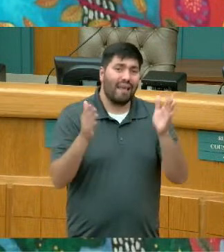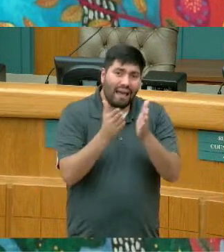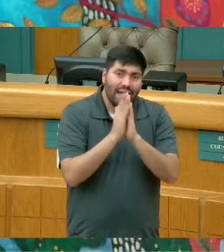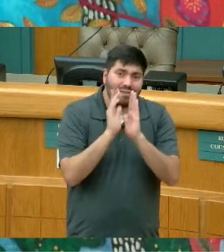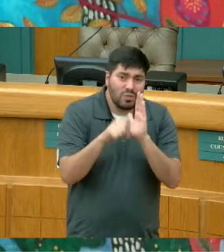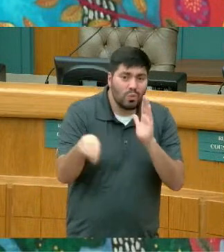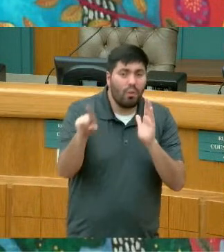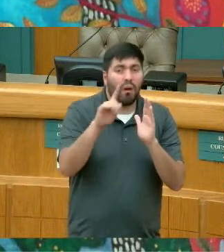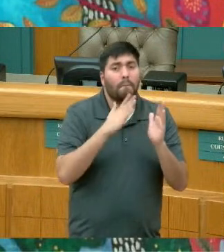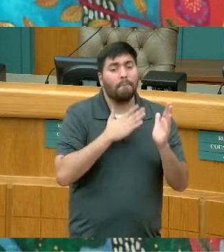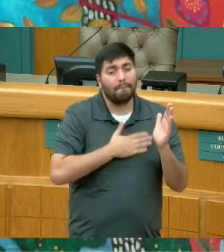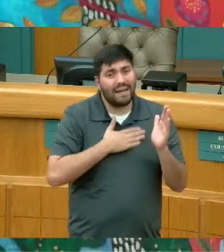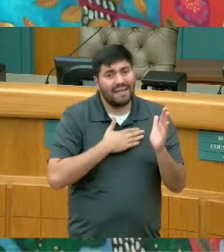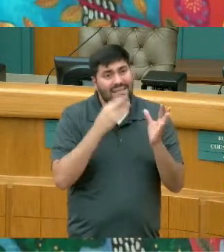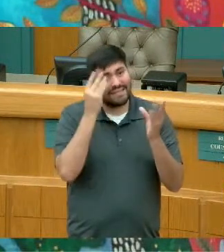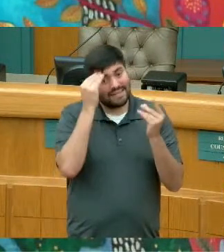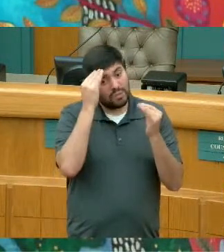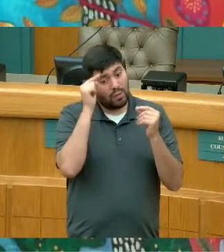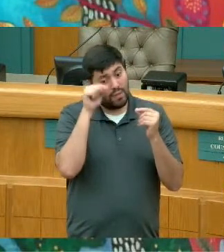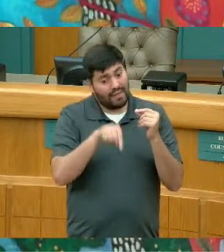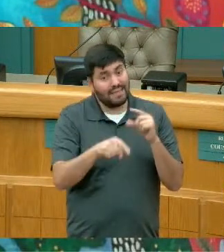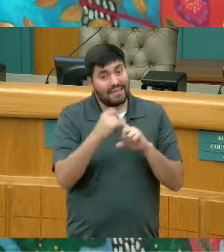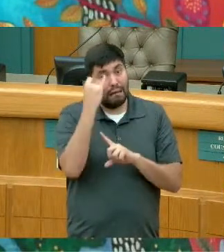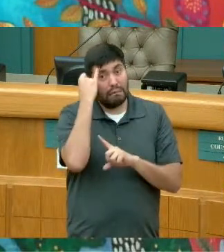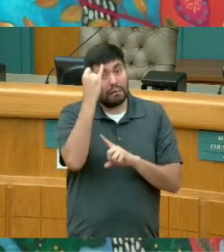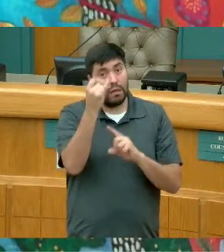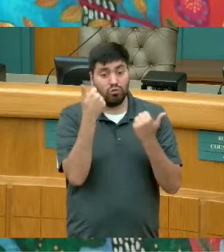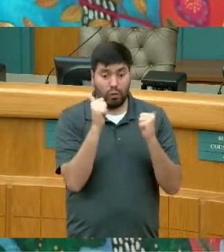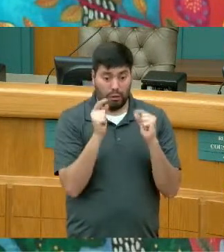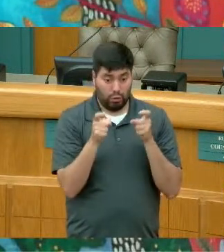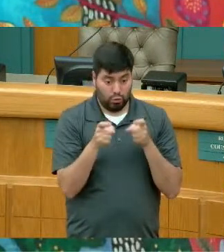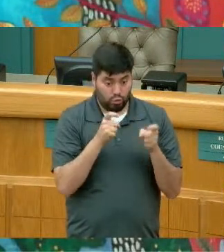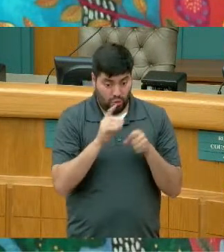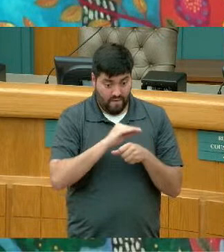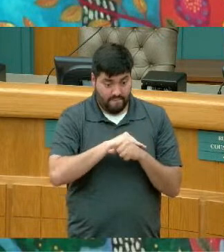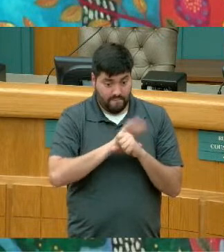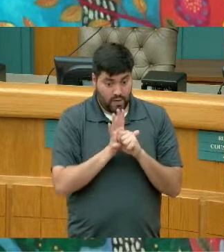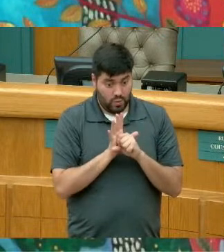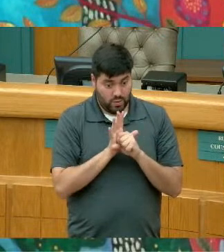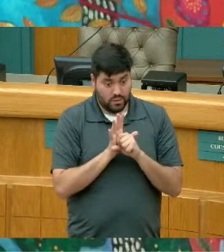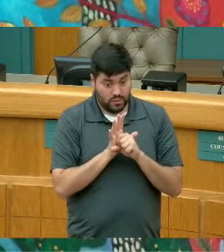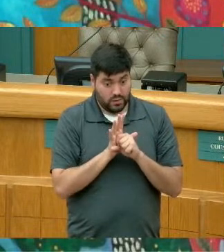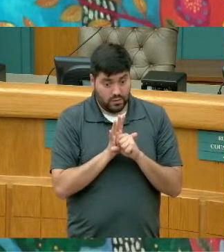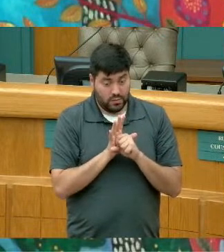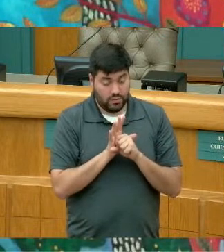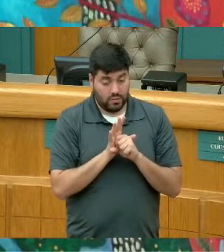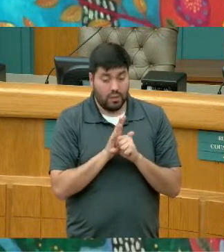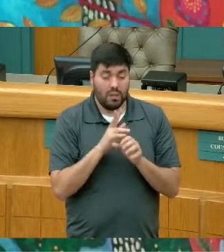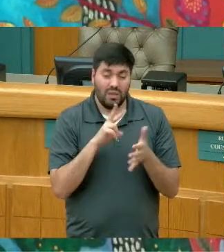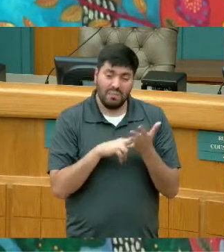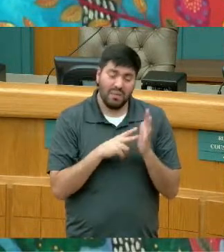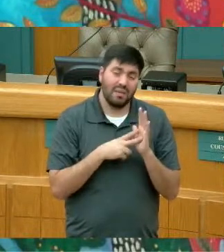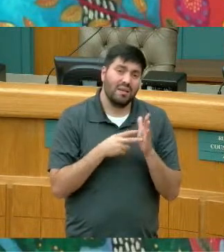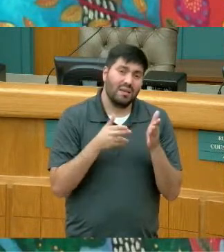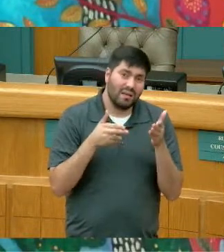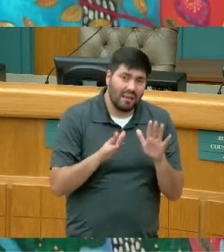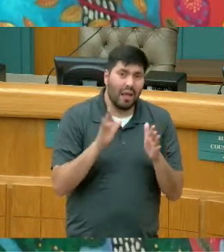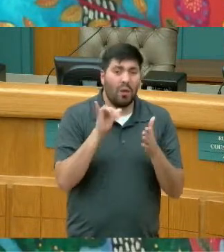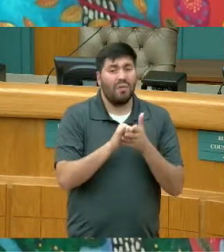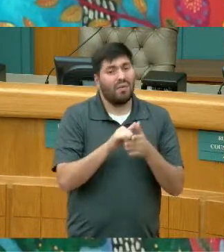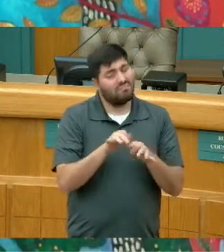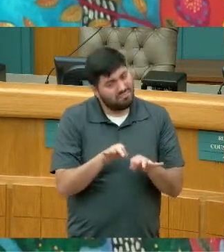to consider that the idea of controlling the virus to be of the